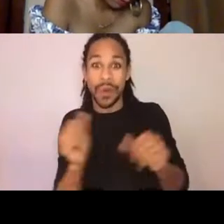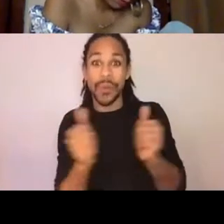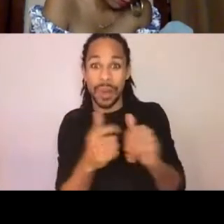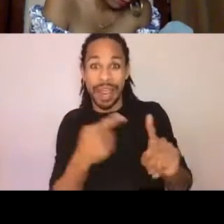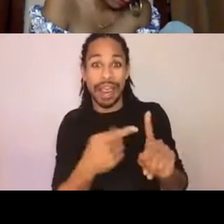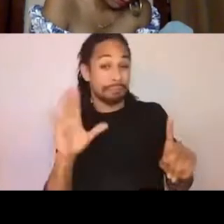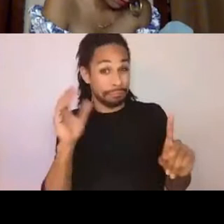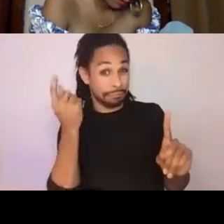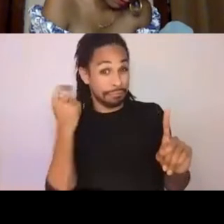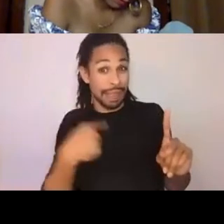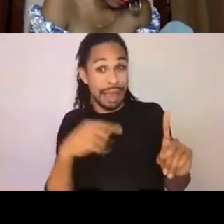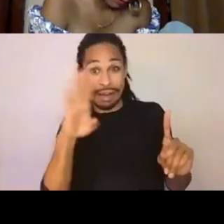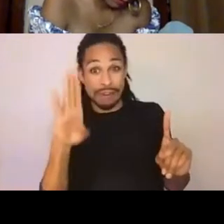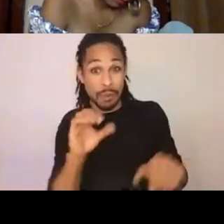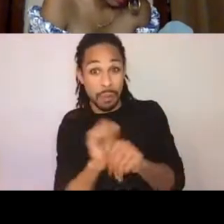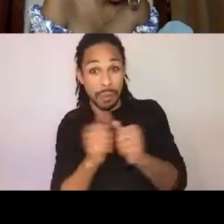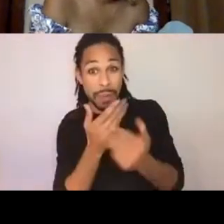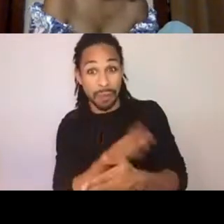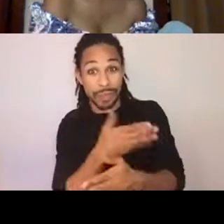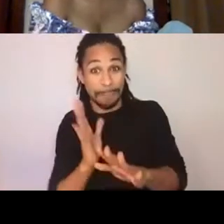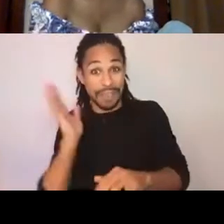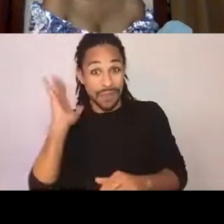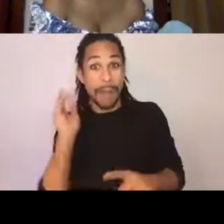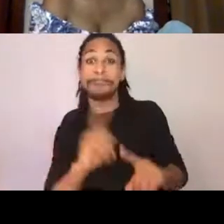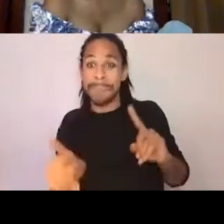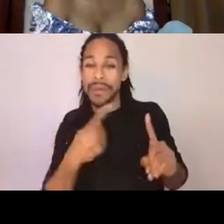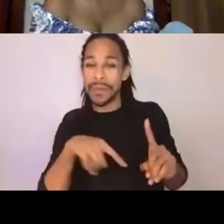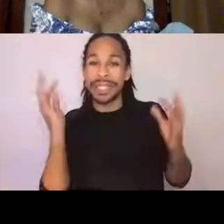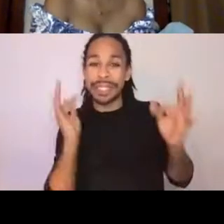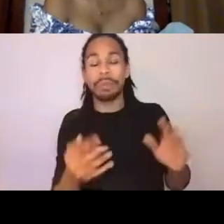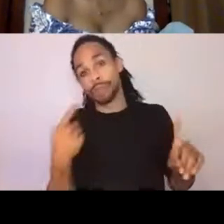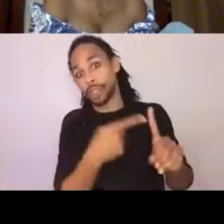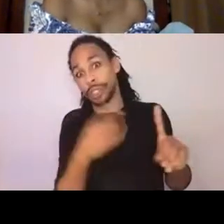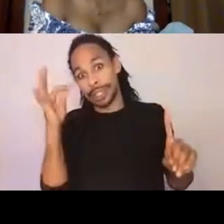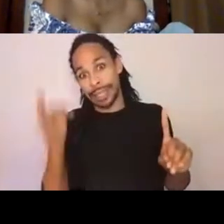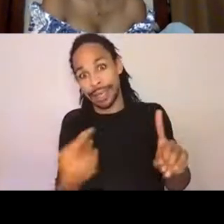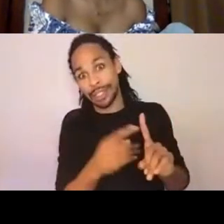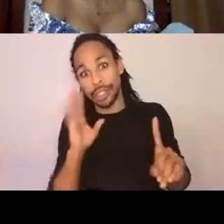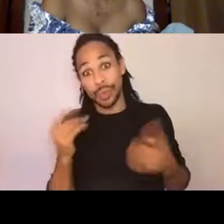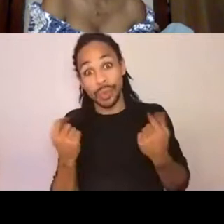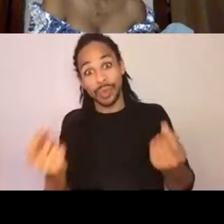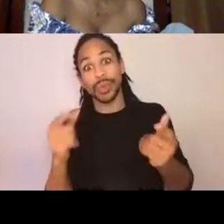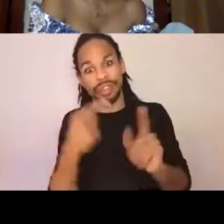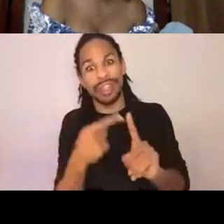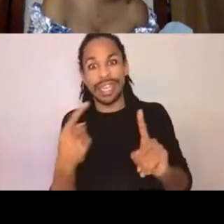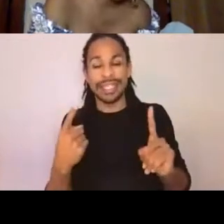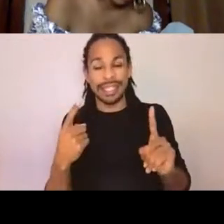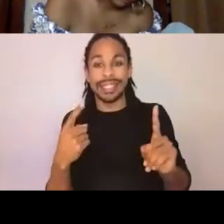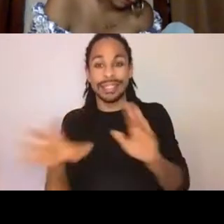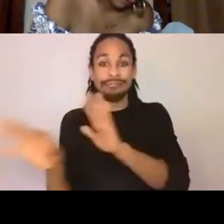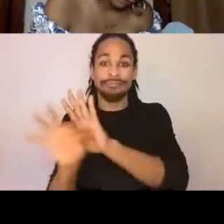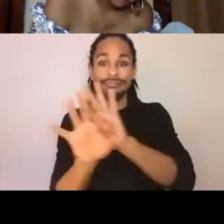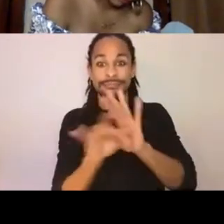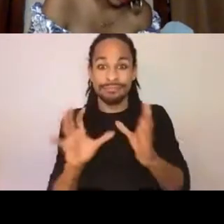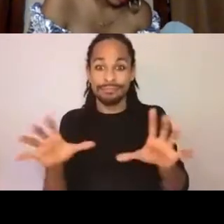but we decided that we would do, well, she decided that she would do this compilation that's called Fiebre